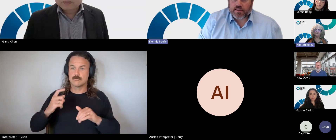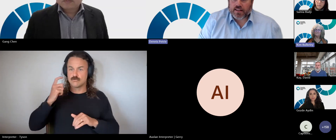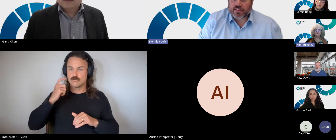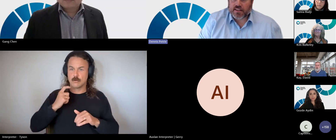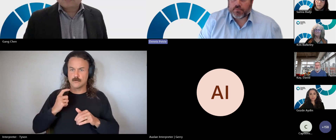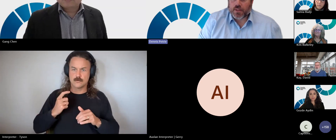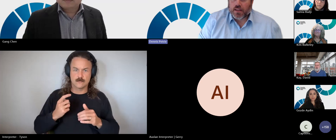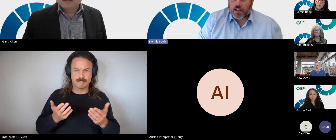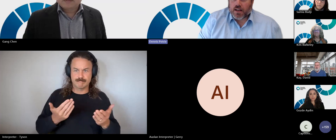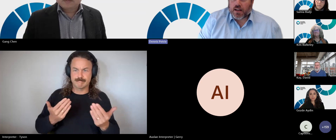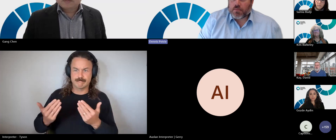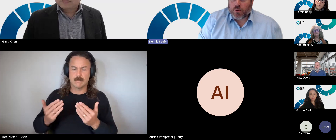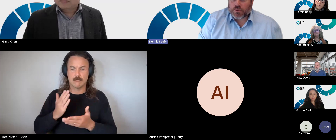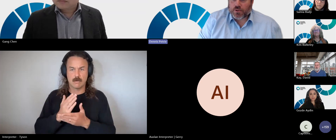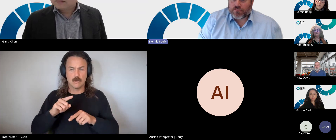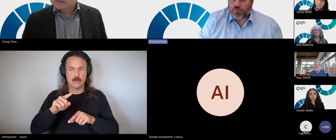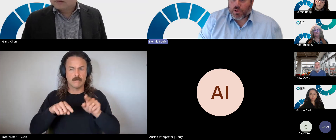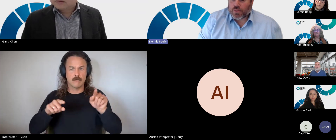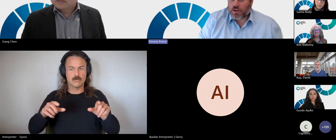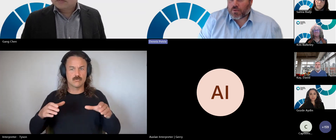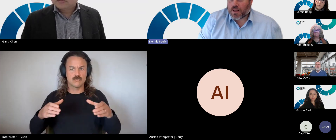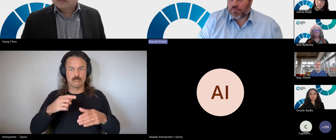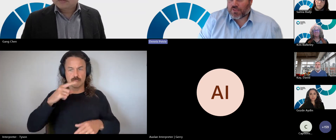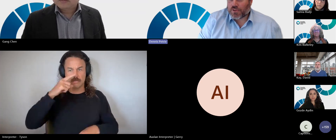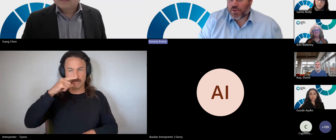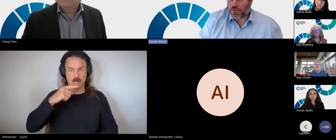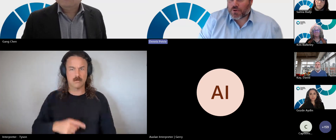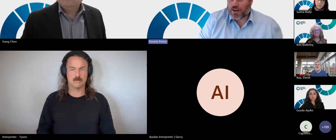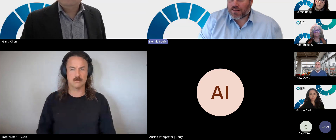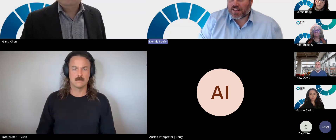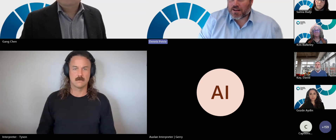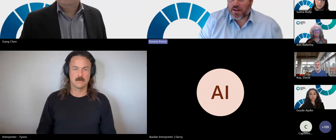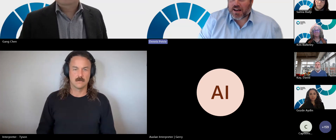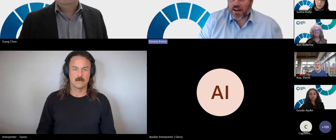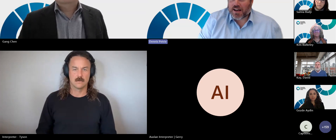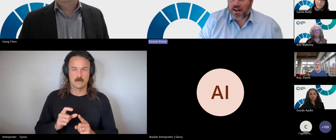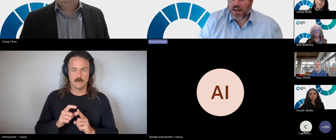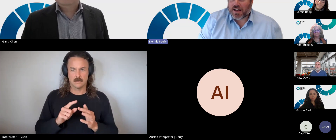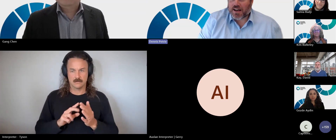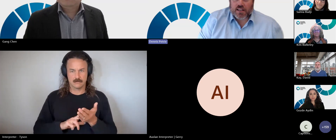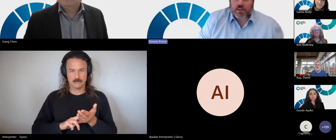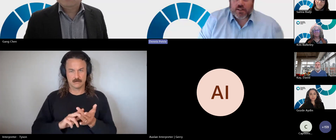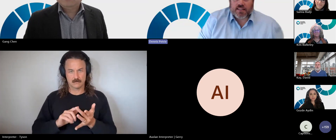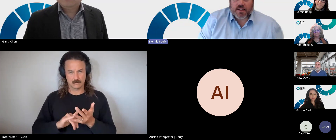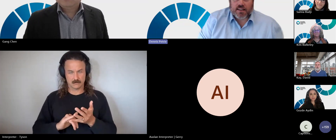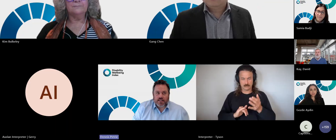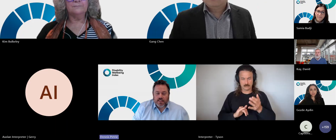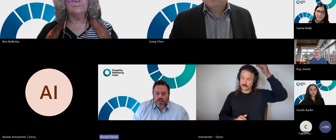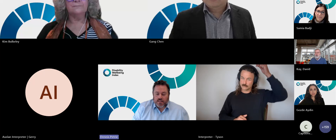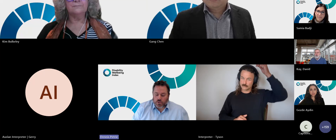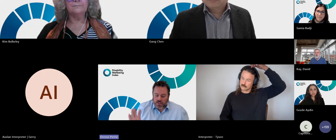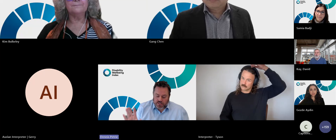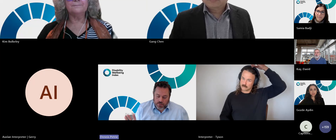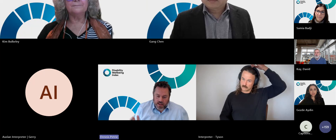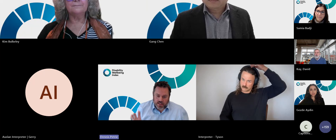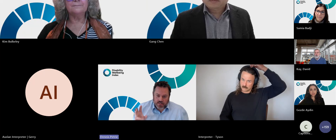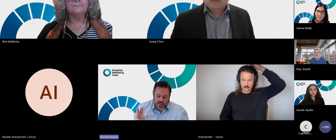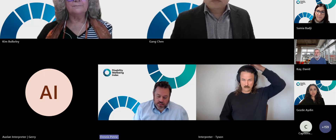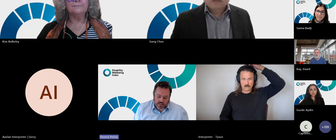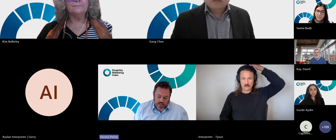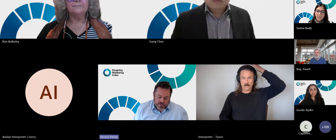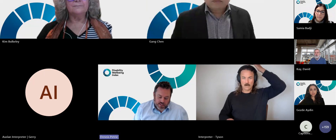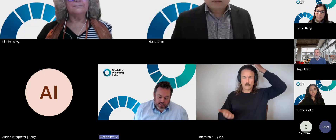Great, thanks, Kim. I might also follow that one up for you as well about, I suppose, like, there's a question